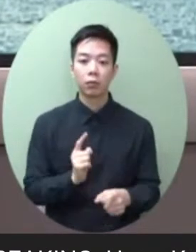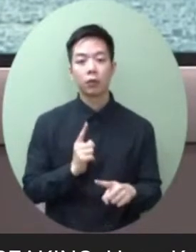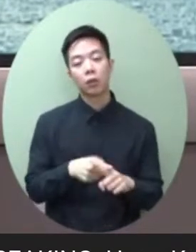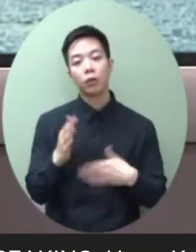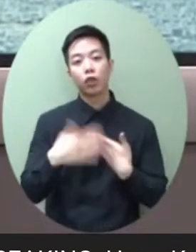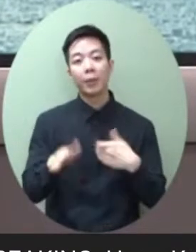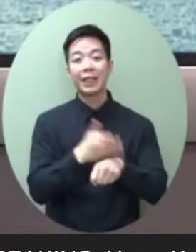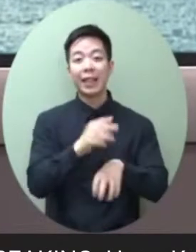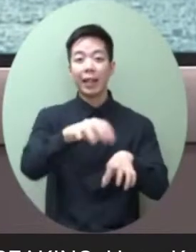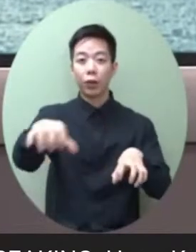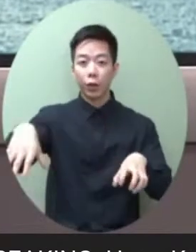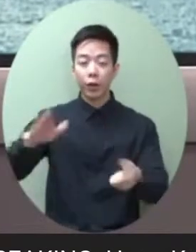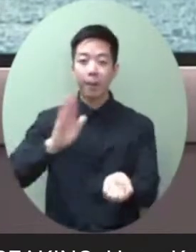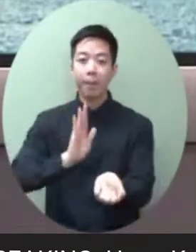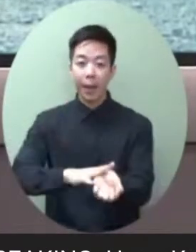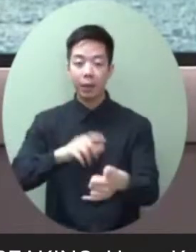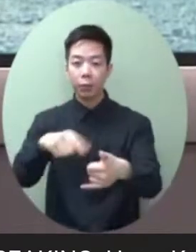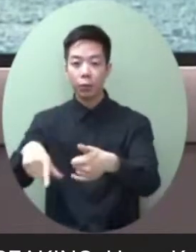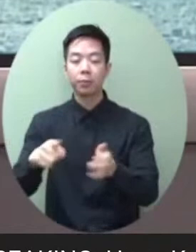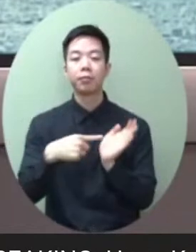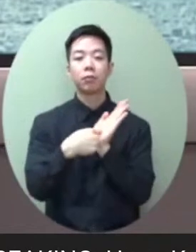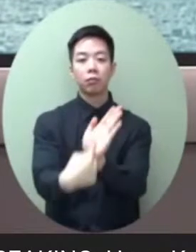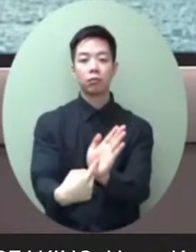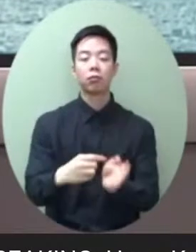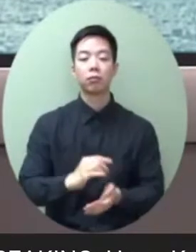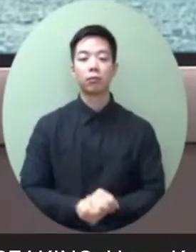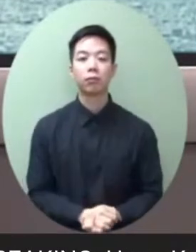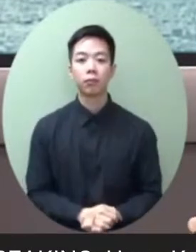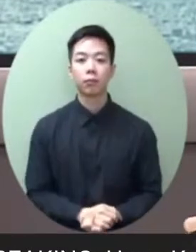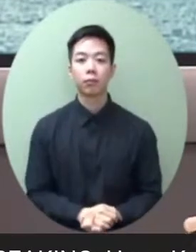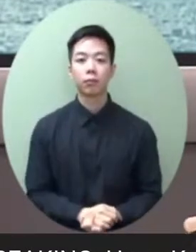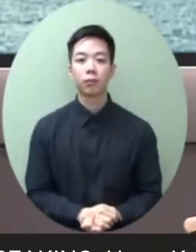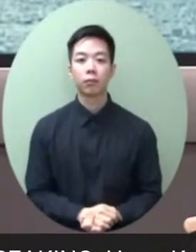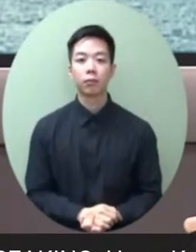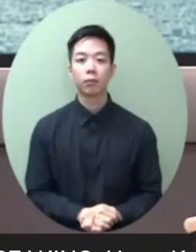infected because they went for testing at the same time.